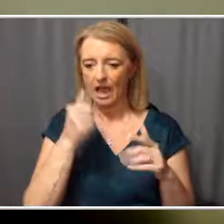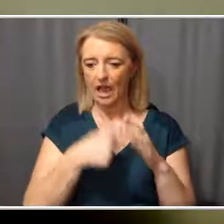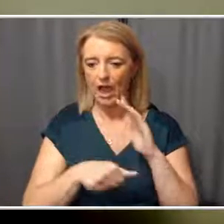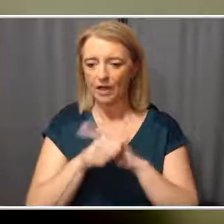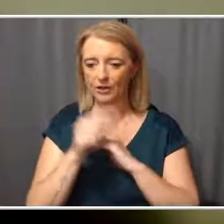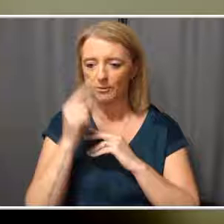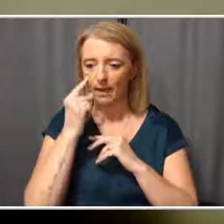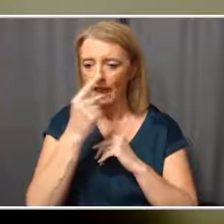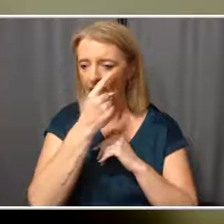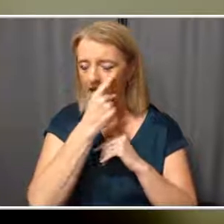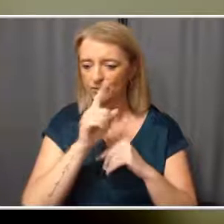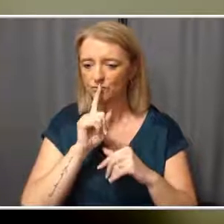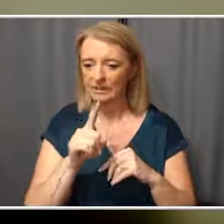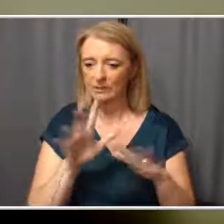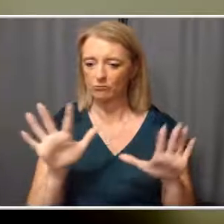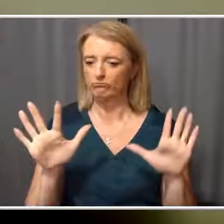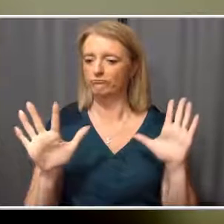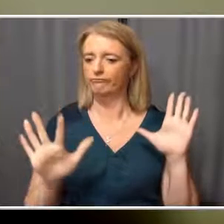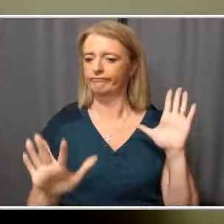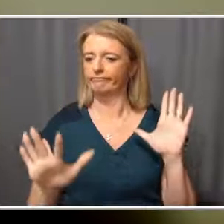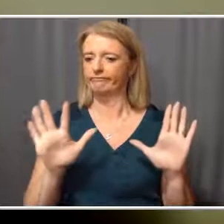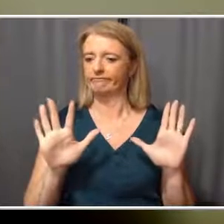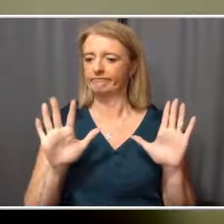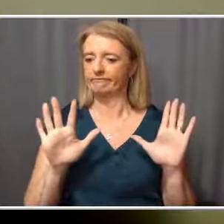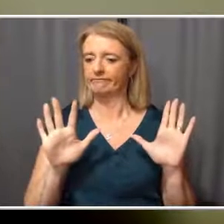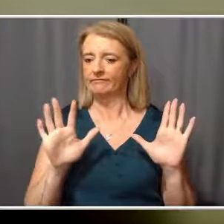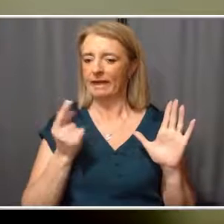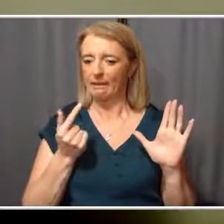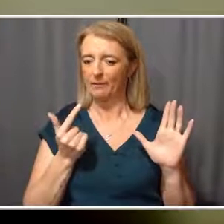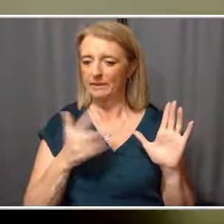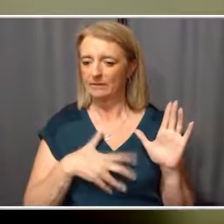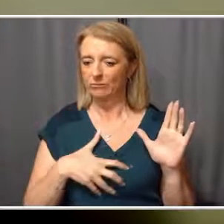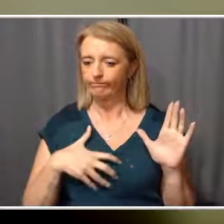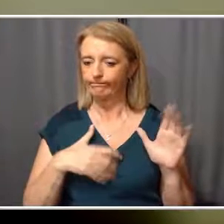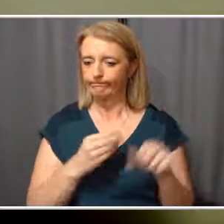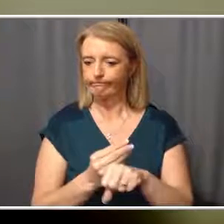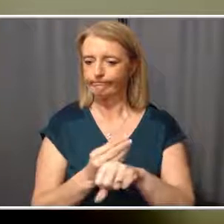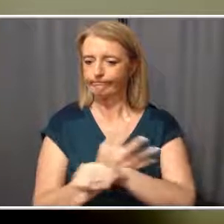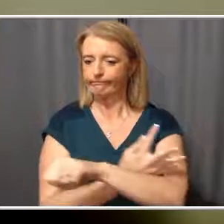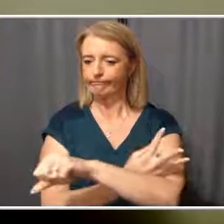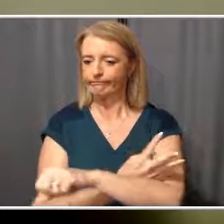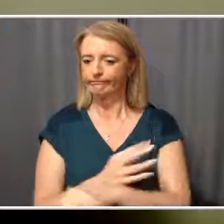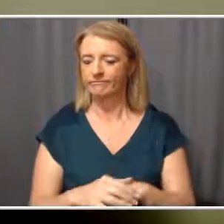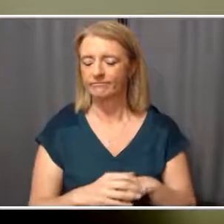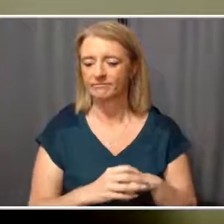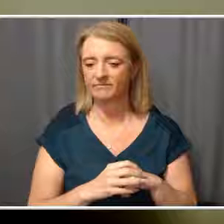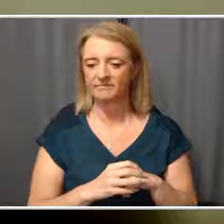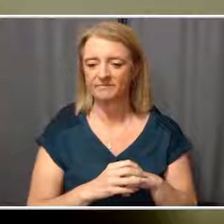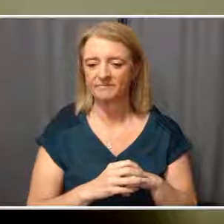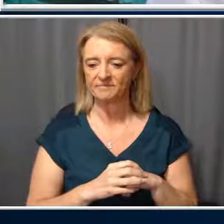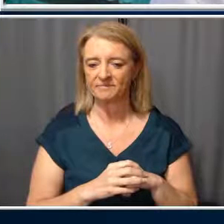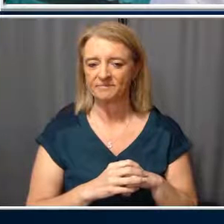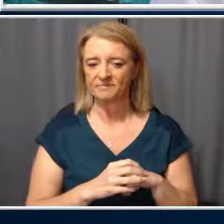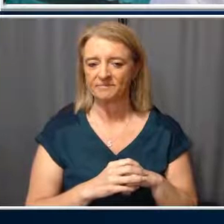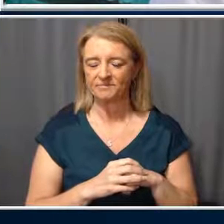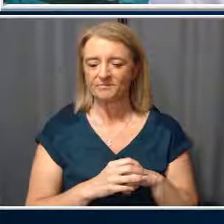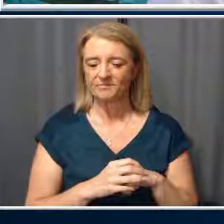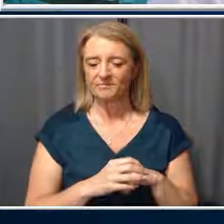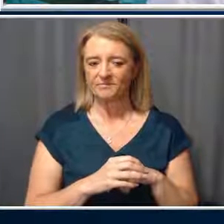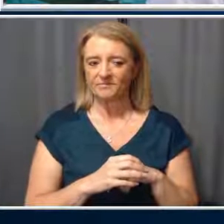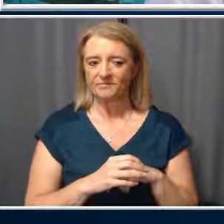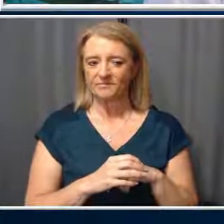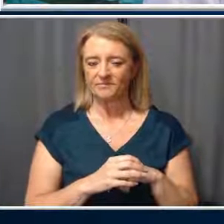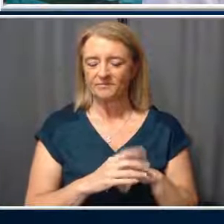And we'll just see if we can get down to 0. Obviously, we would like that, but we know SARS-CoV-2, we're going to be living with that